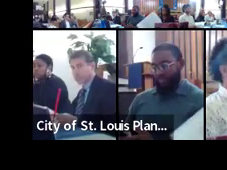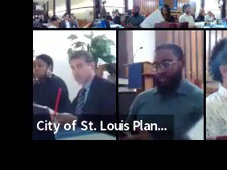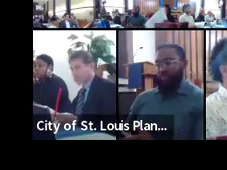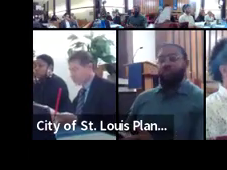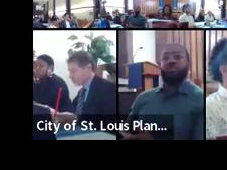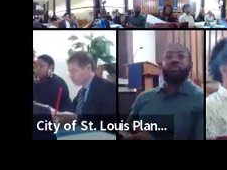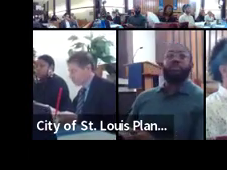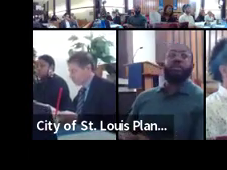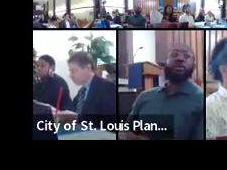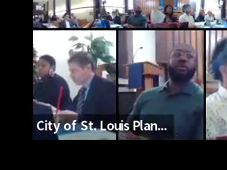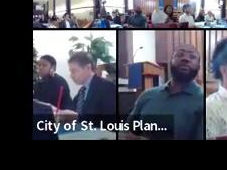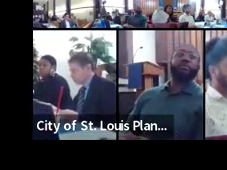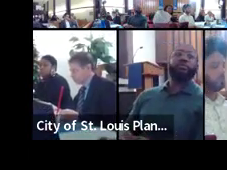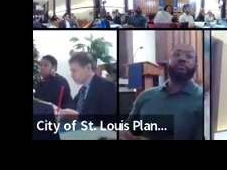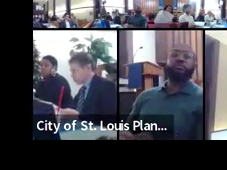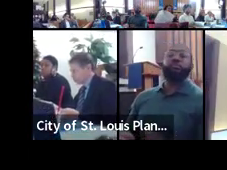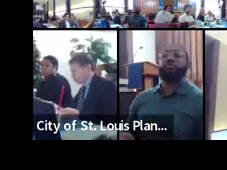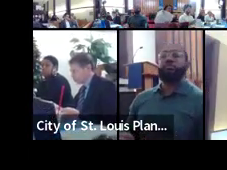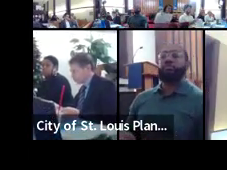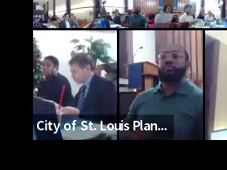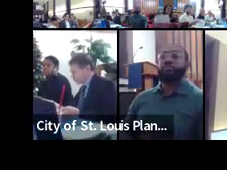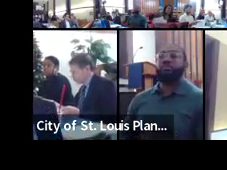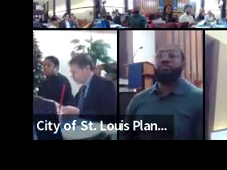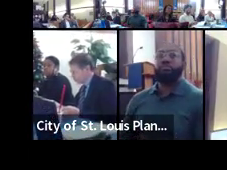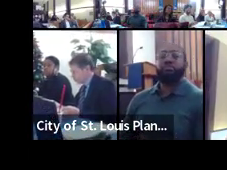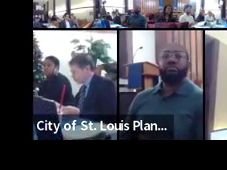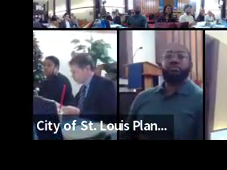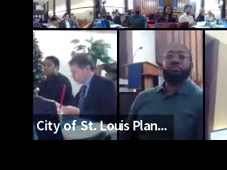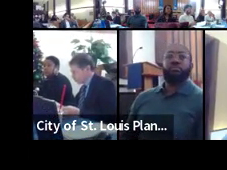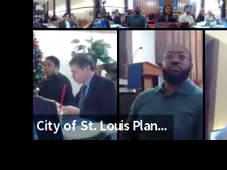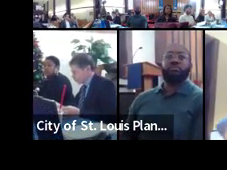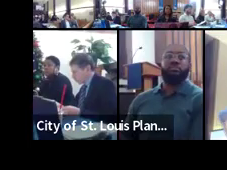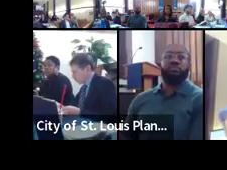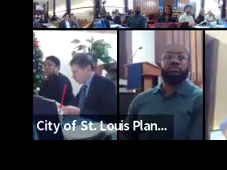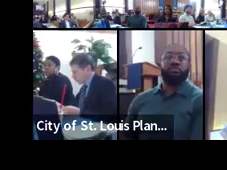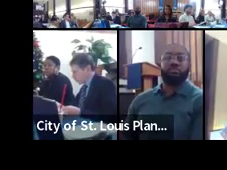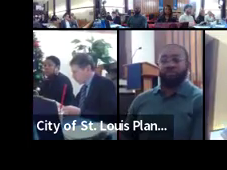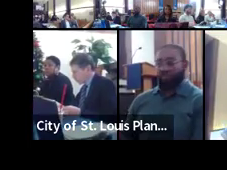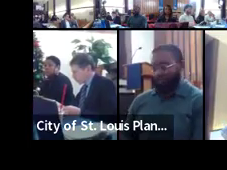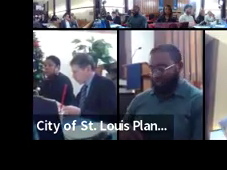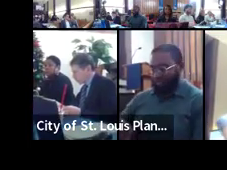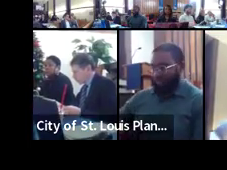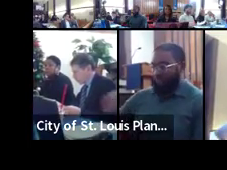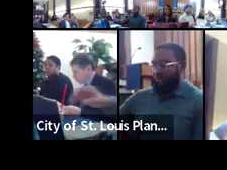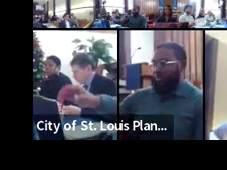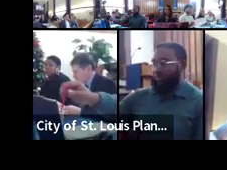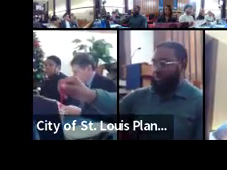when then for your resolutions that you received an email update from myself where there